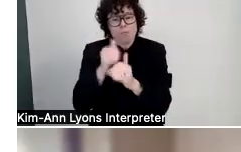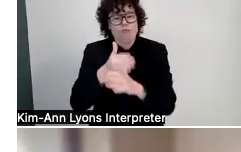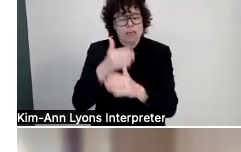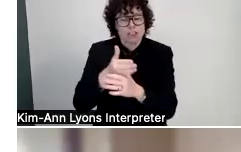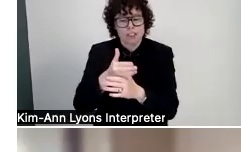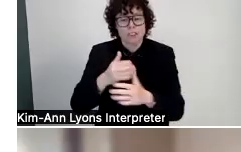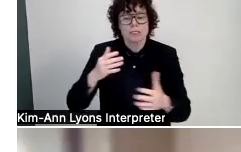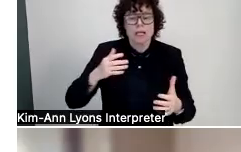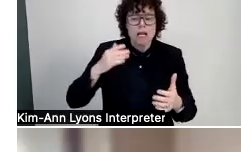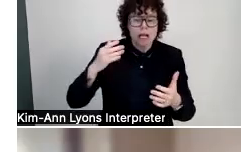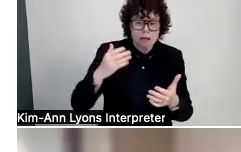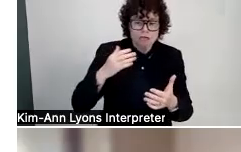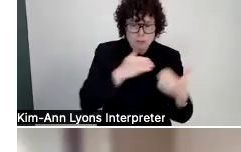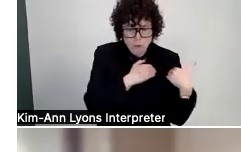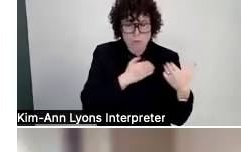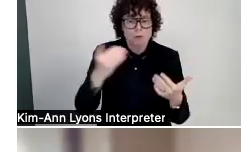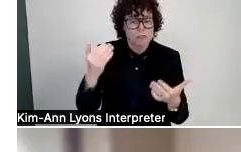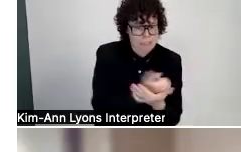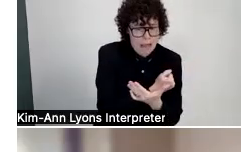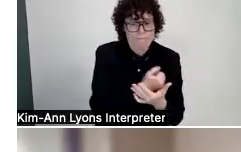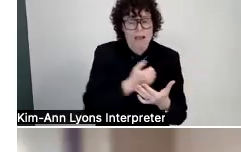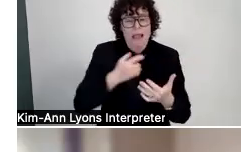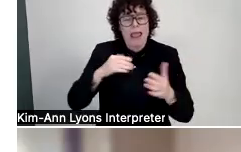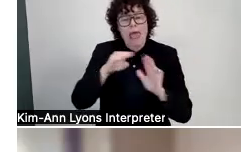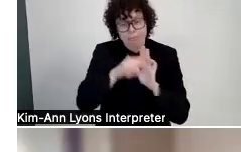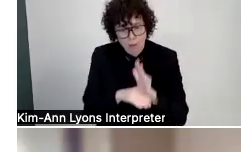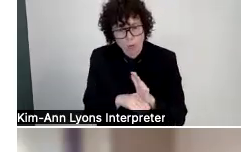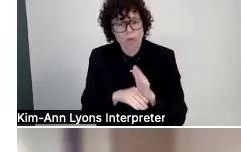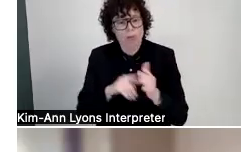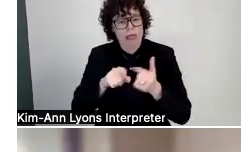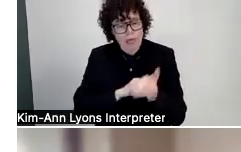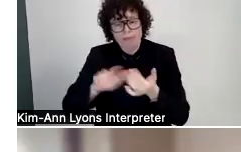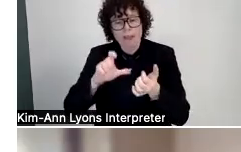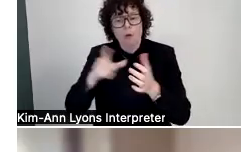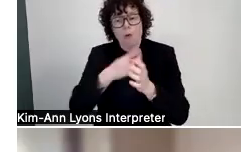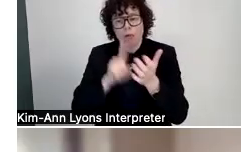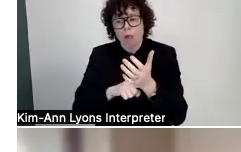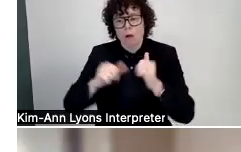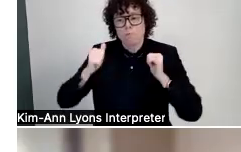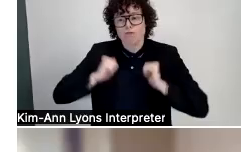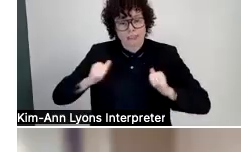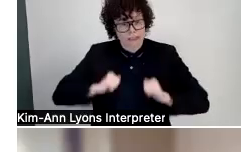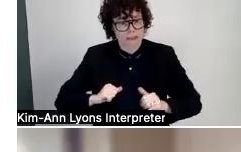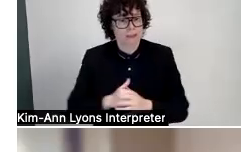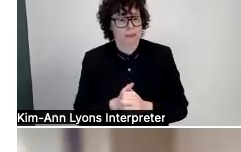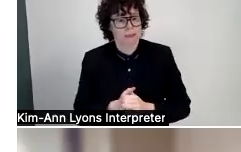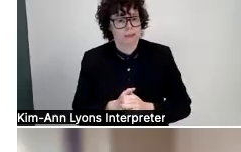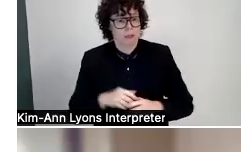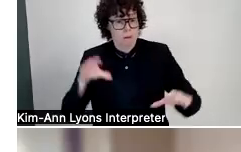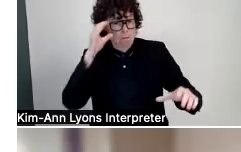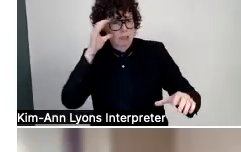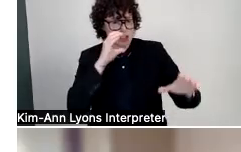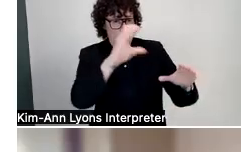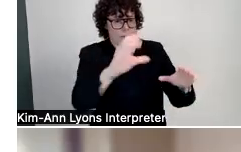and ethical practice. There are 2 examples of capabilities here on the slide. One example from the area